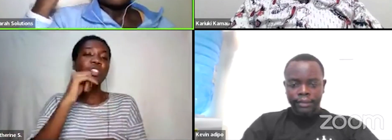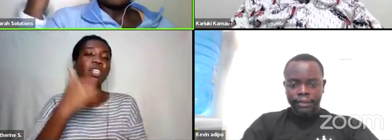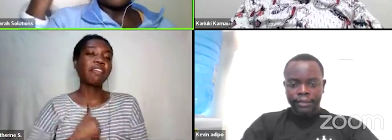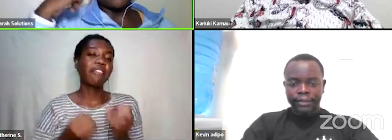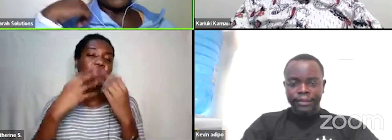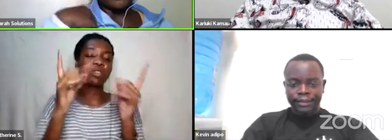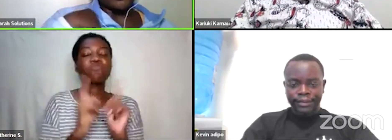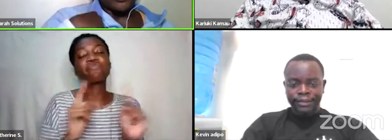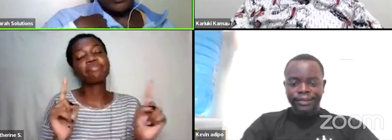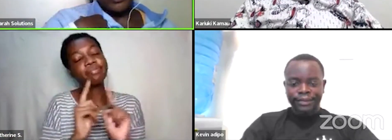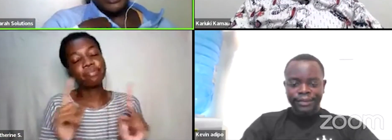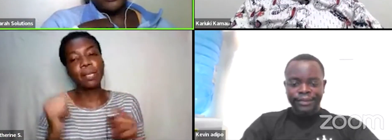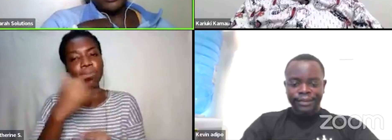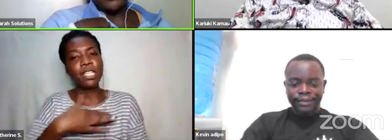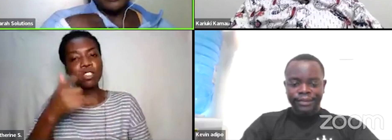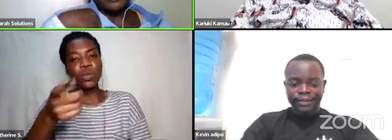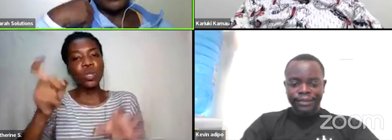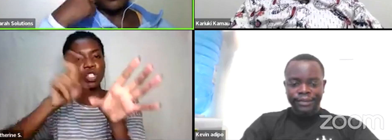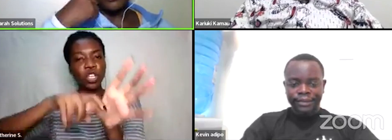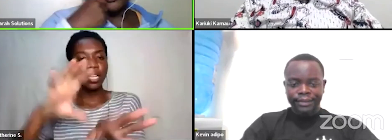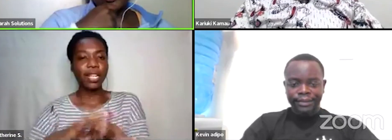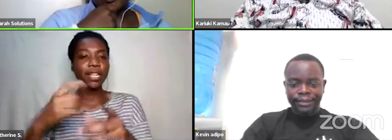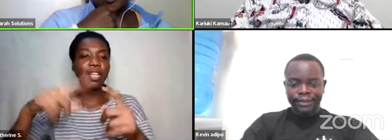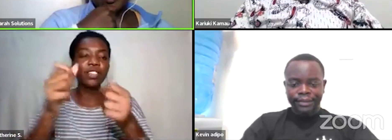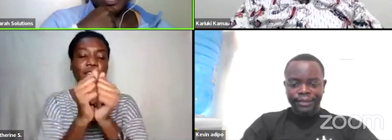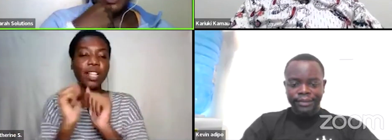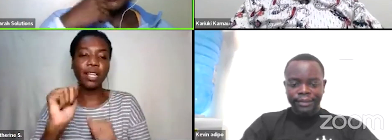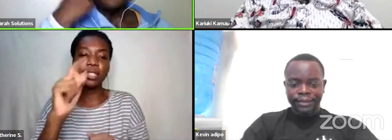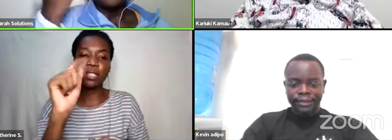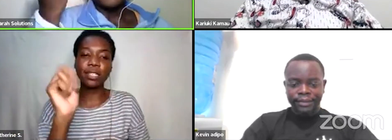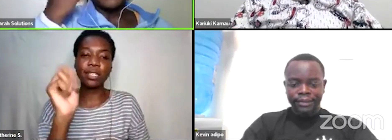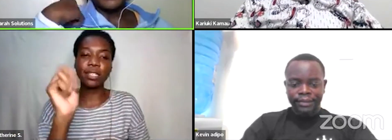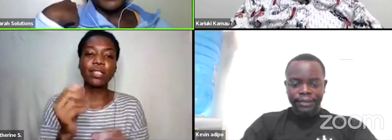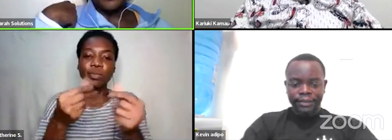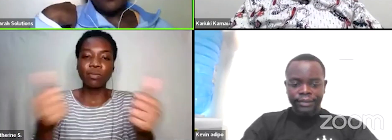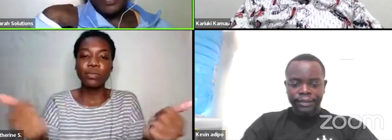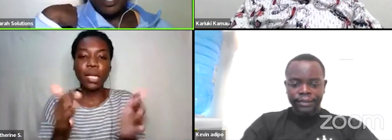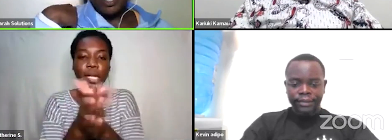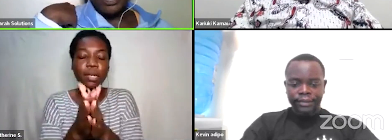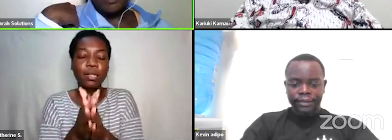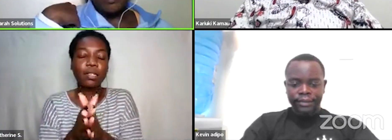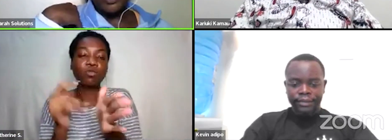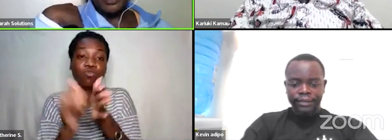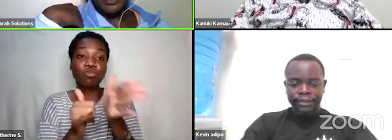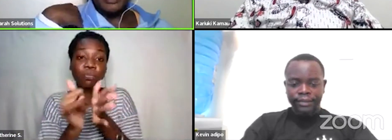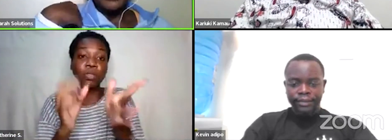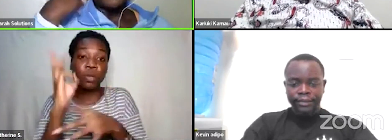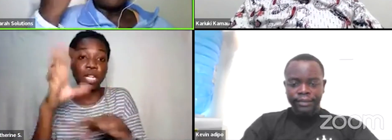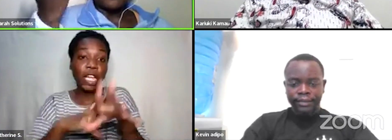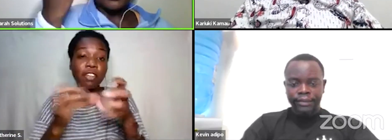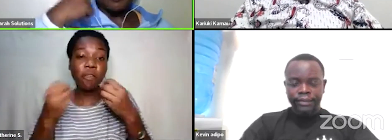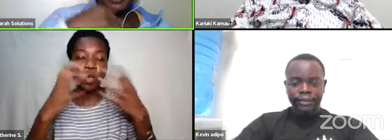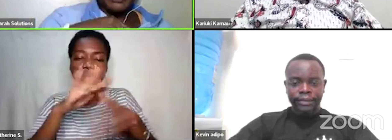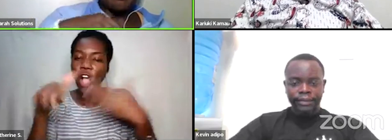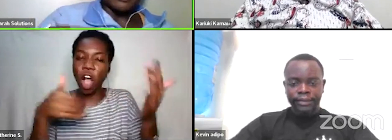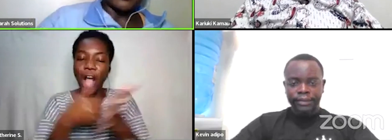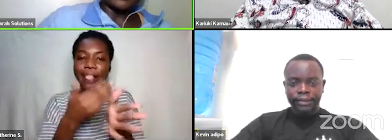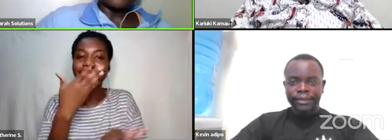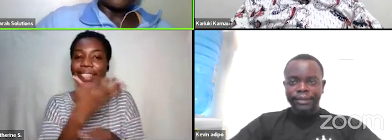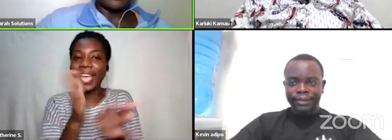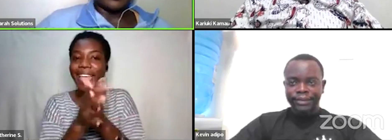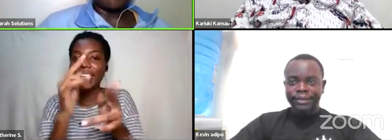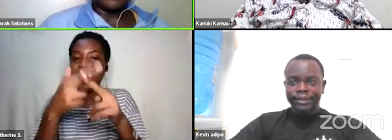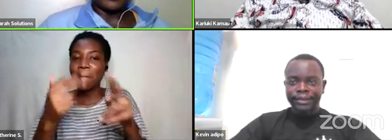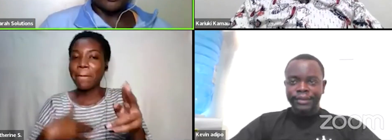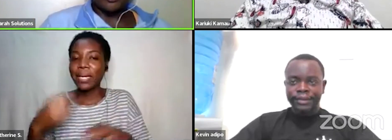So please log in on to Get It Right with Atara Solutions YouTube channel, and you'll find all the information there. And of course, my name is